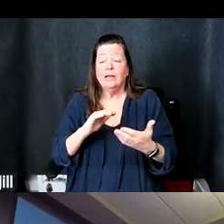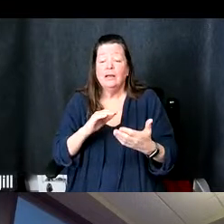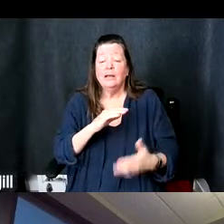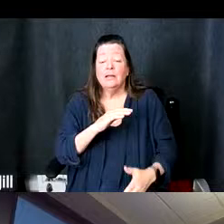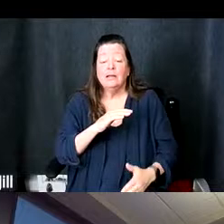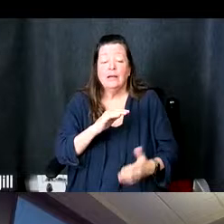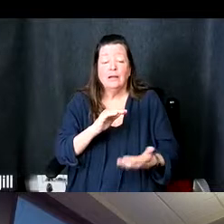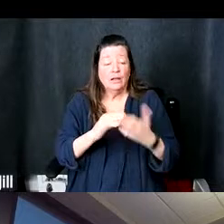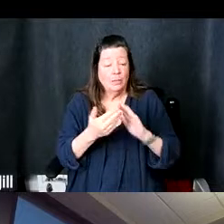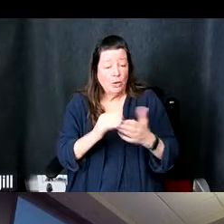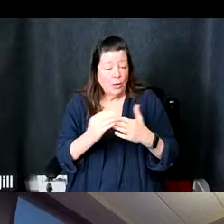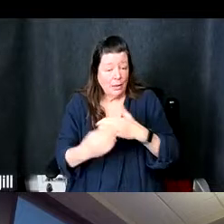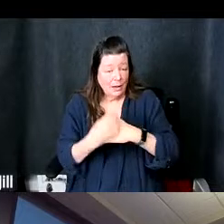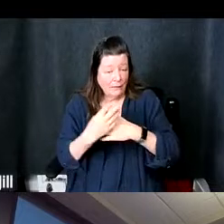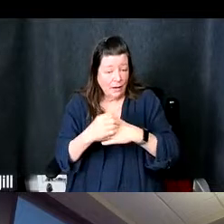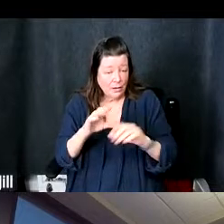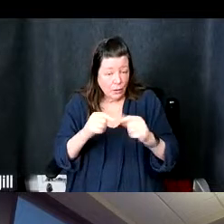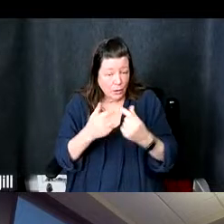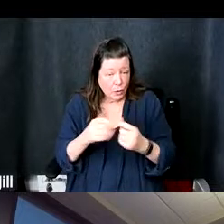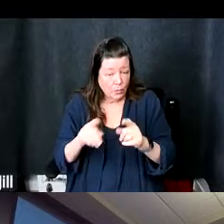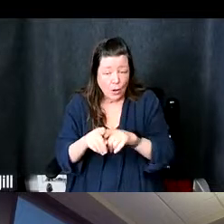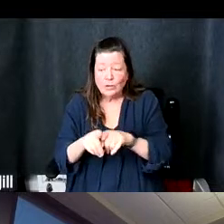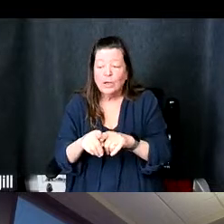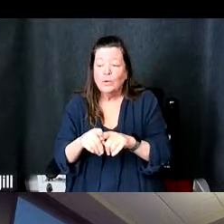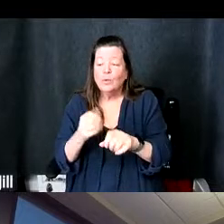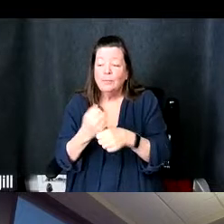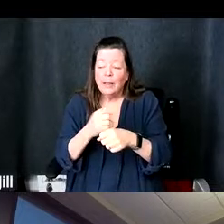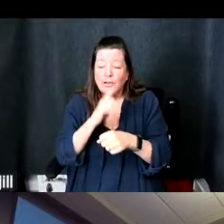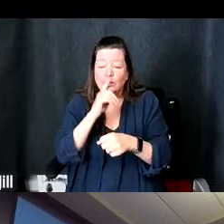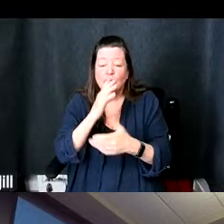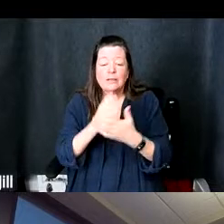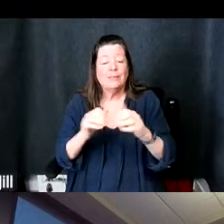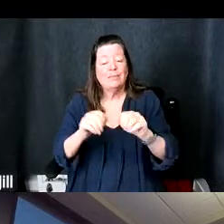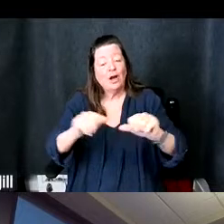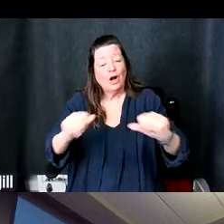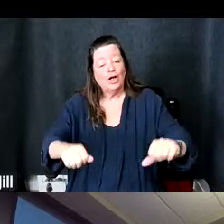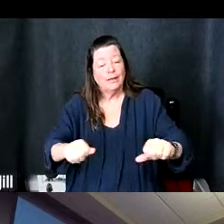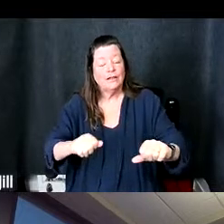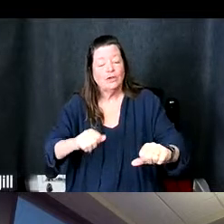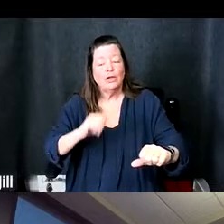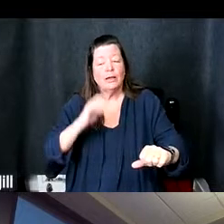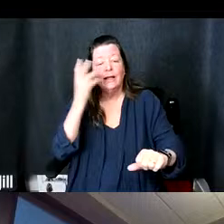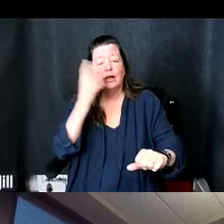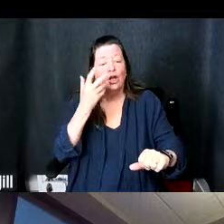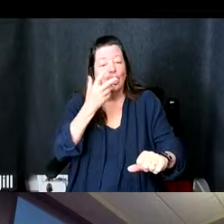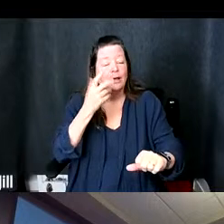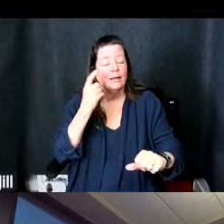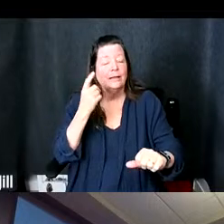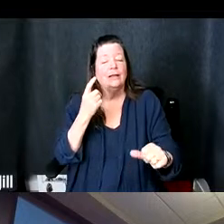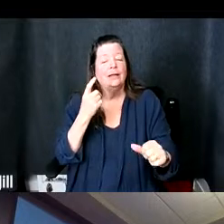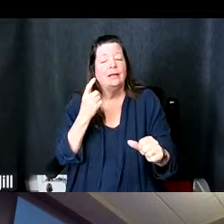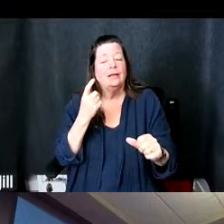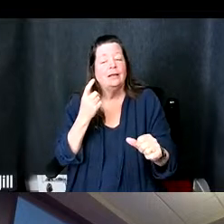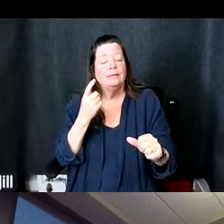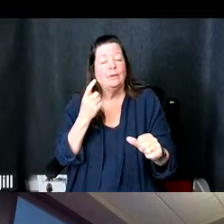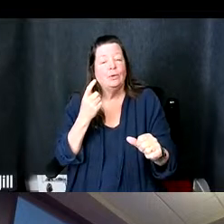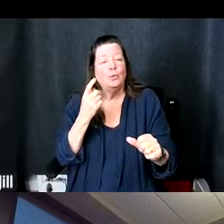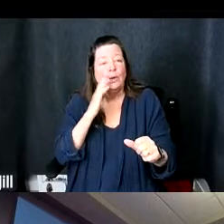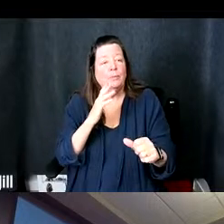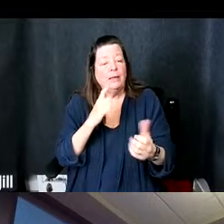that will be making sure some of those architectural and aesthetic kind of documents and frameworks are being discussed